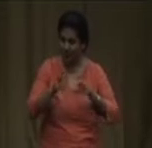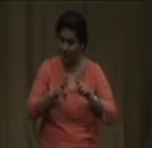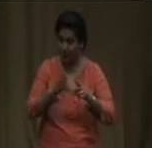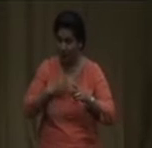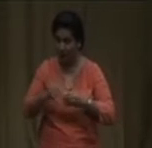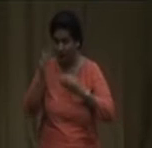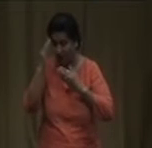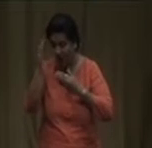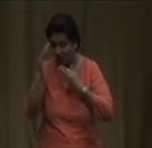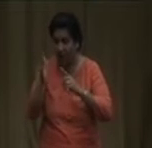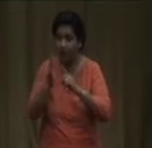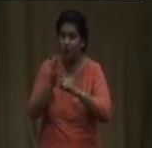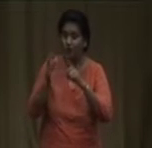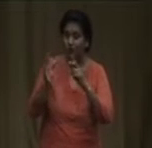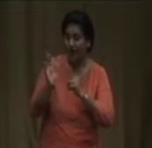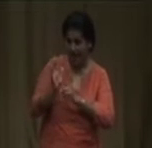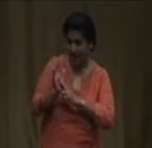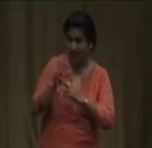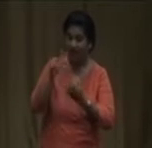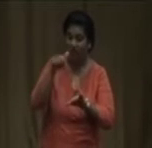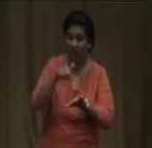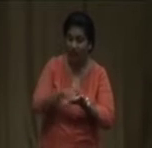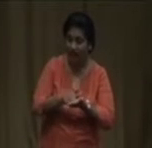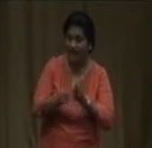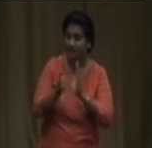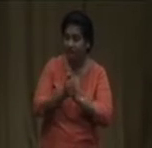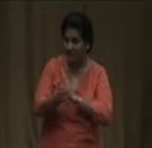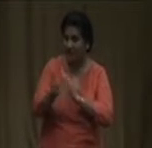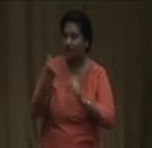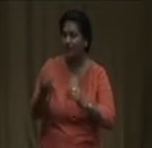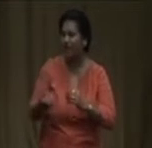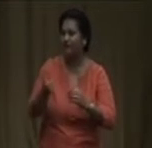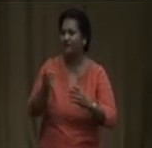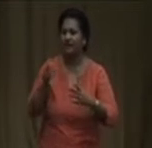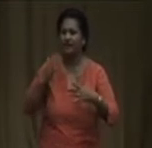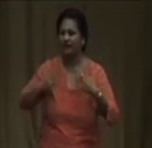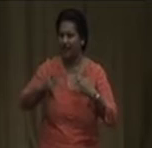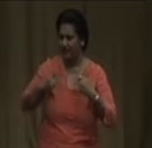Human Rights around the rights and ability to earn a living. And what I mean by